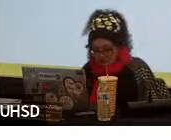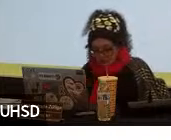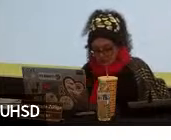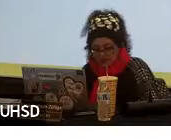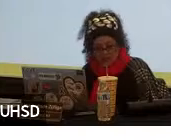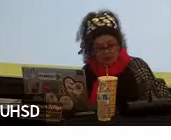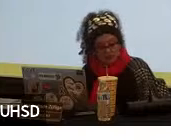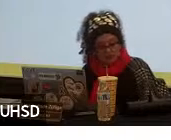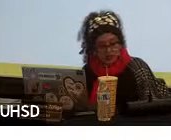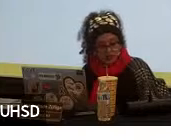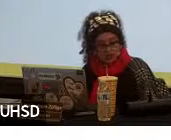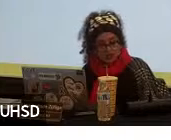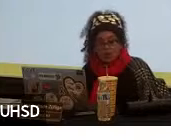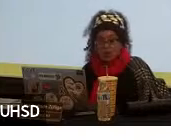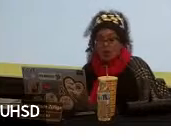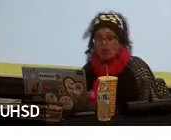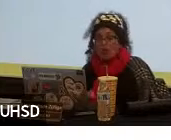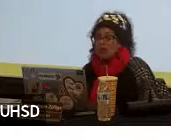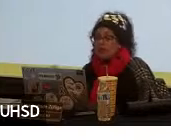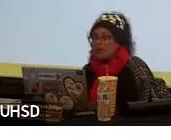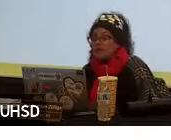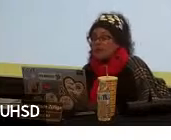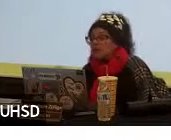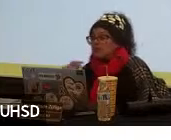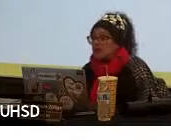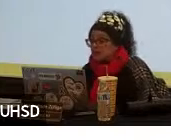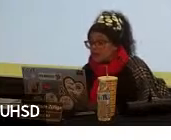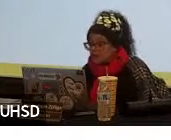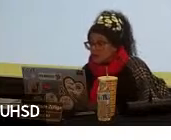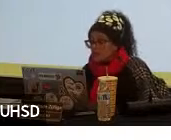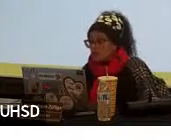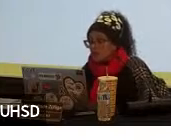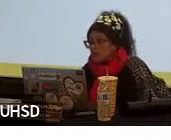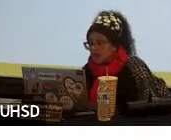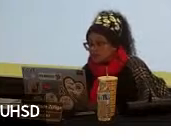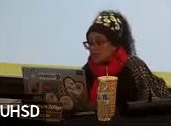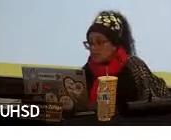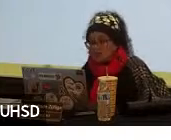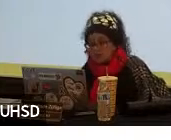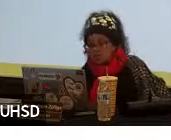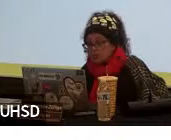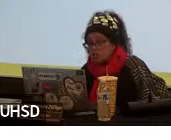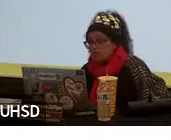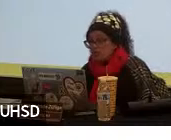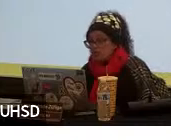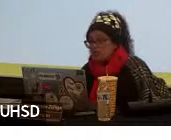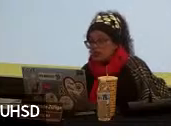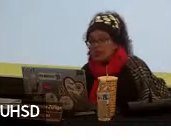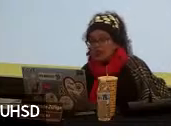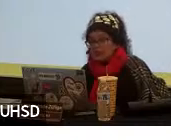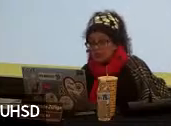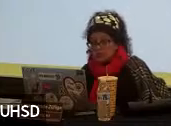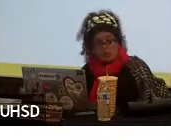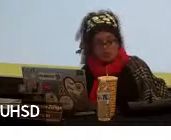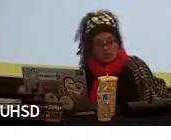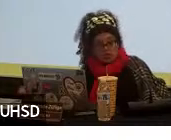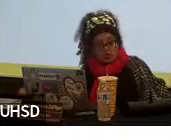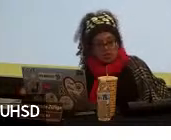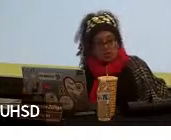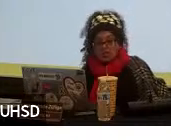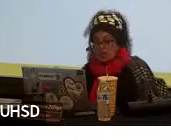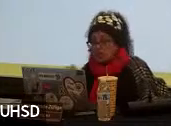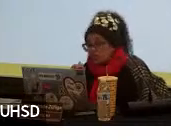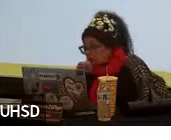it's easy to choose. You're just given one choice. That's maybe it. we should have folks that are impacted come and talk to us and give us I would the agree with